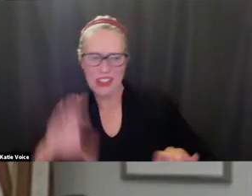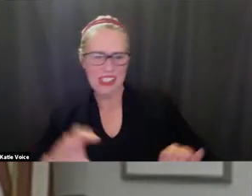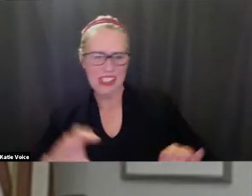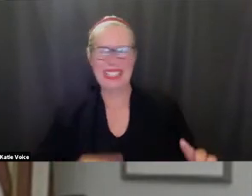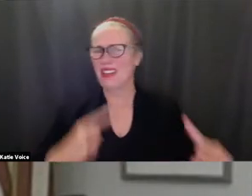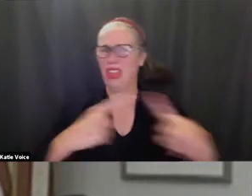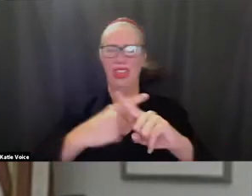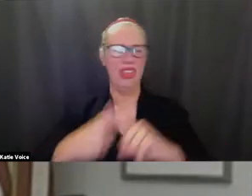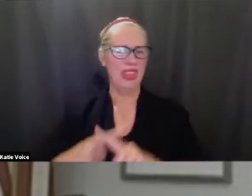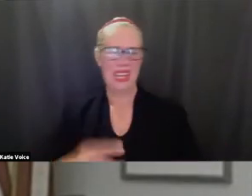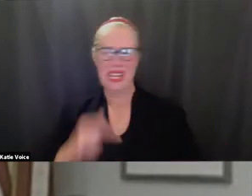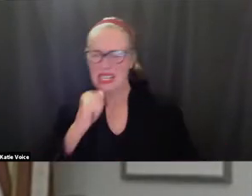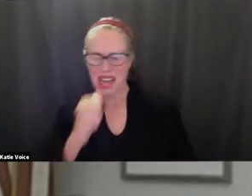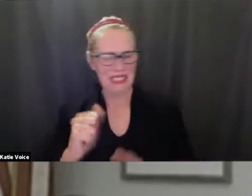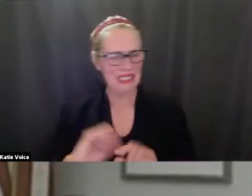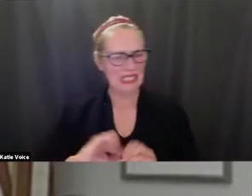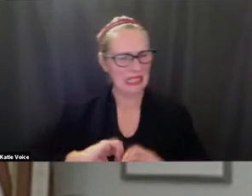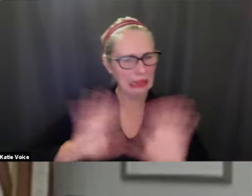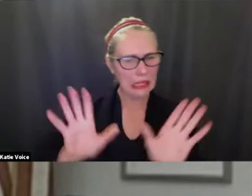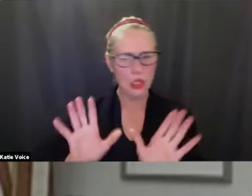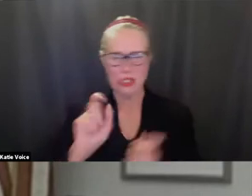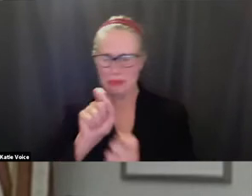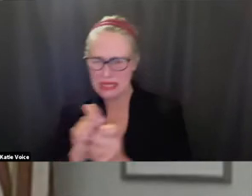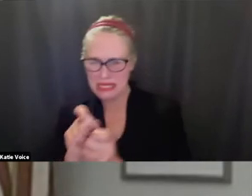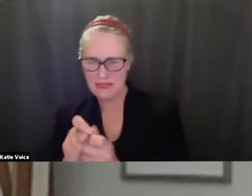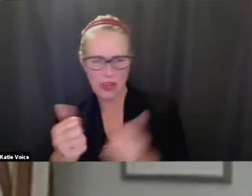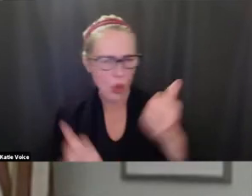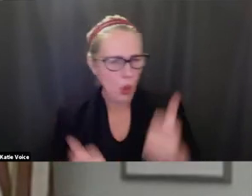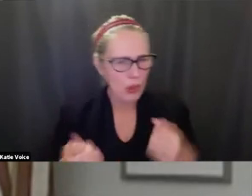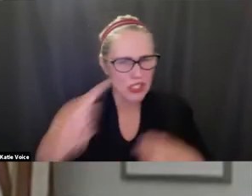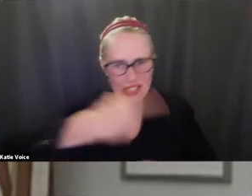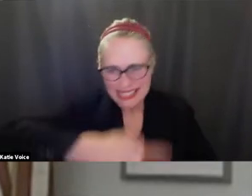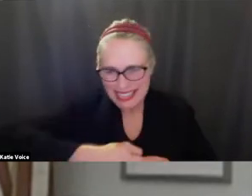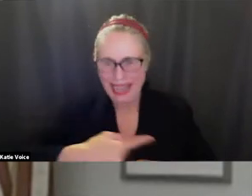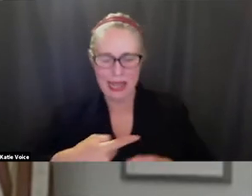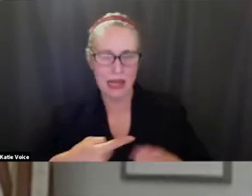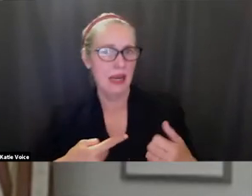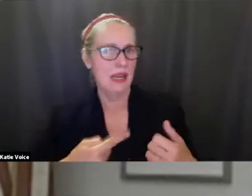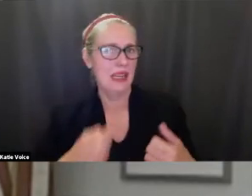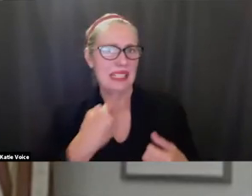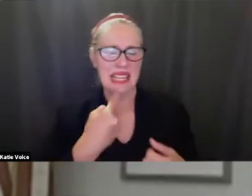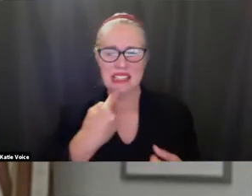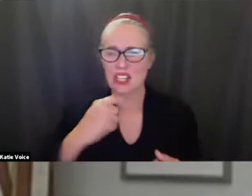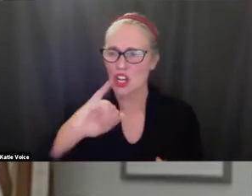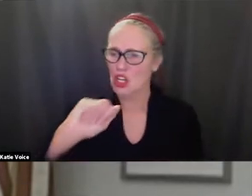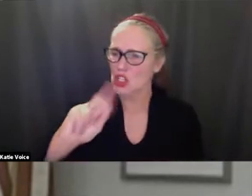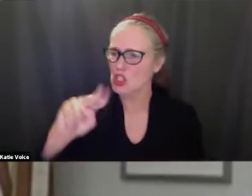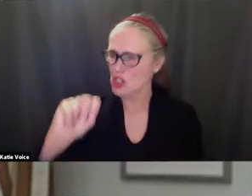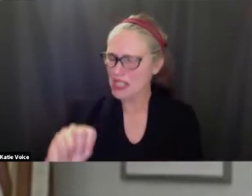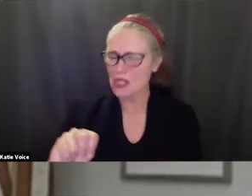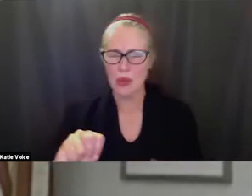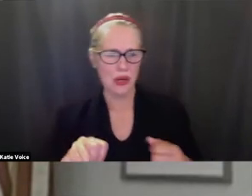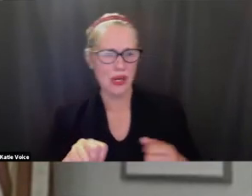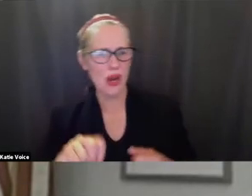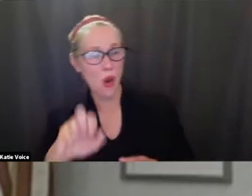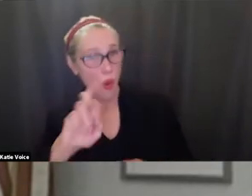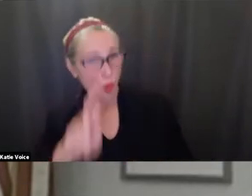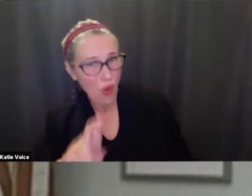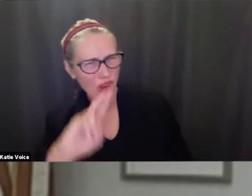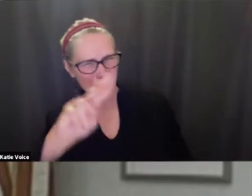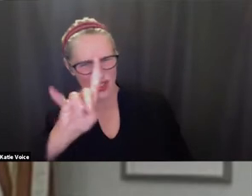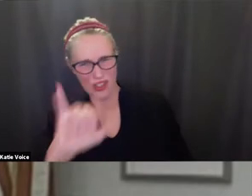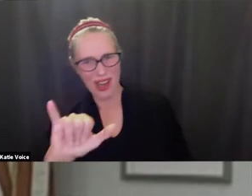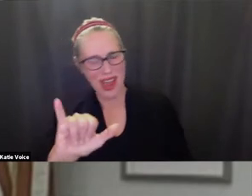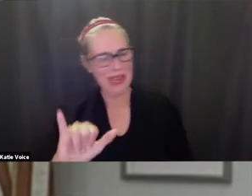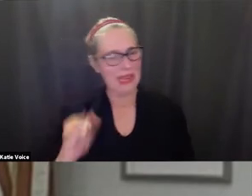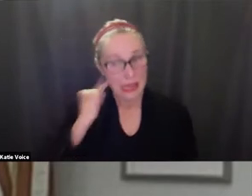appear to be specific about whether or not it says it says january or june or july so again if